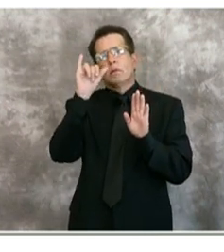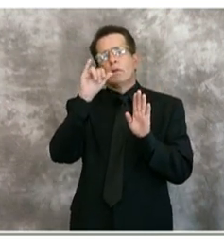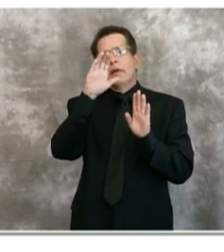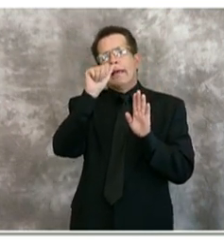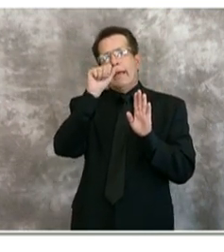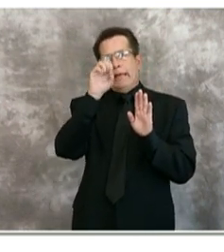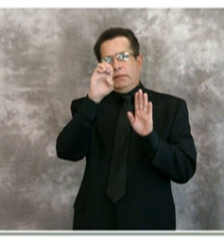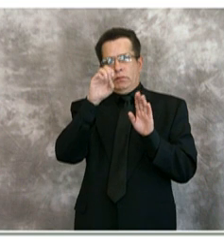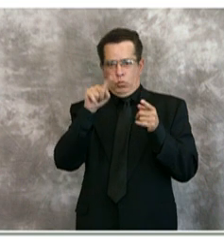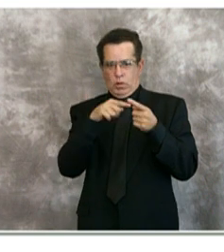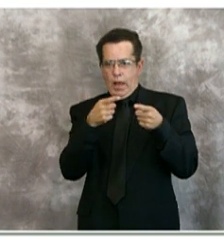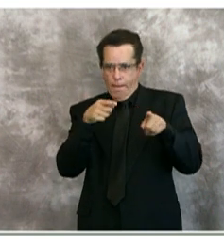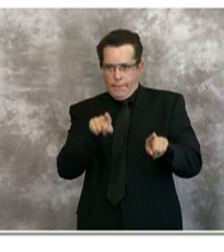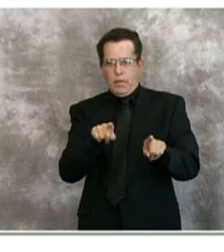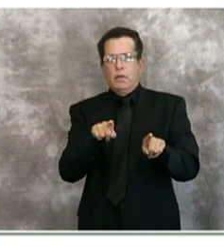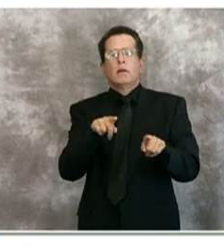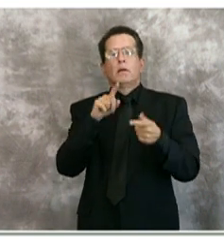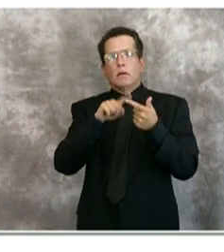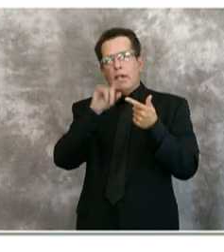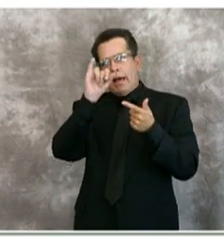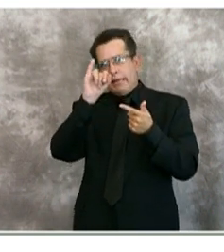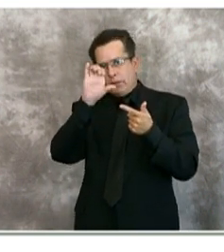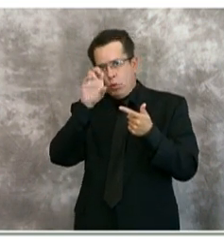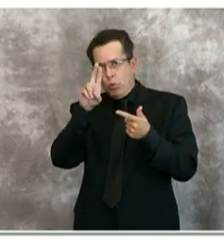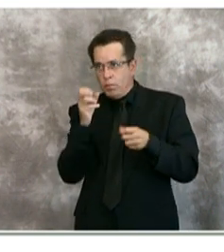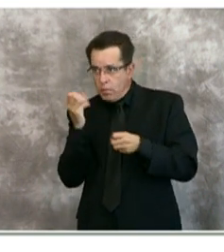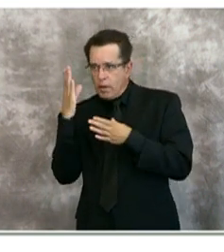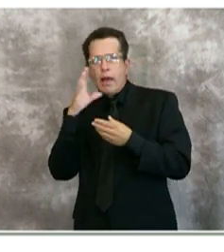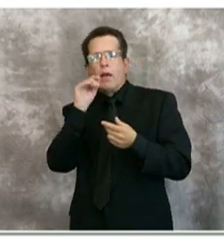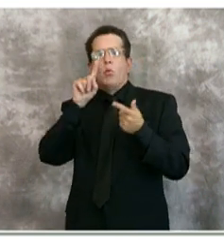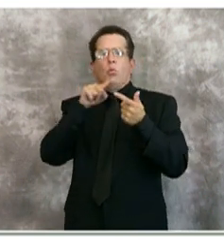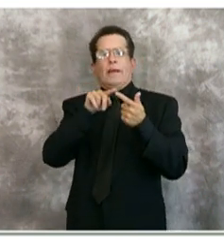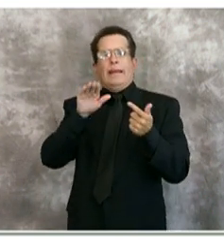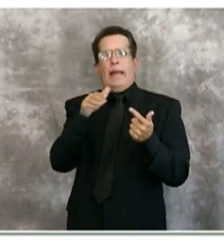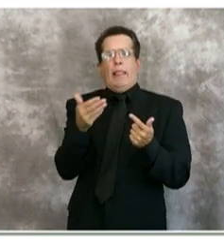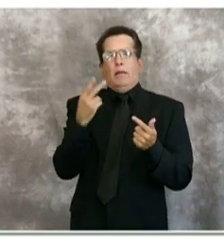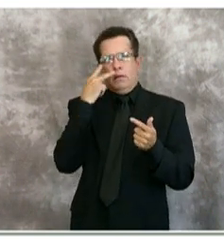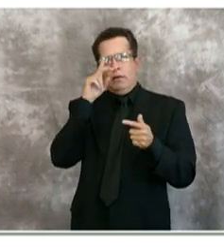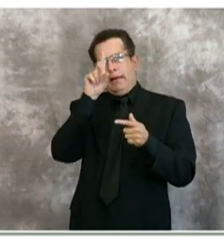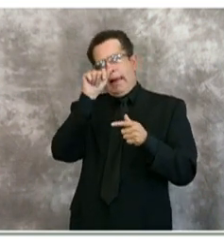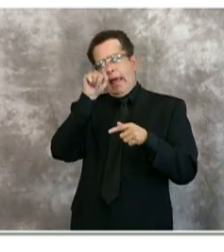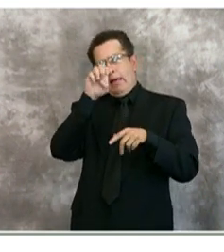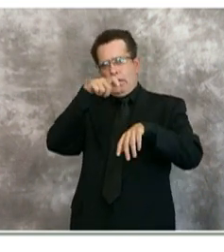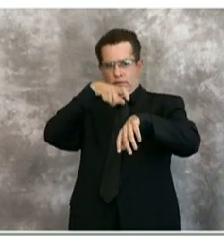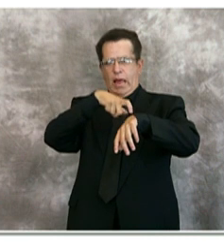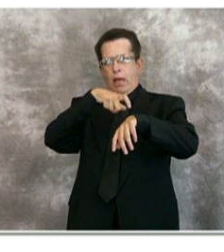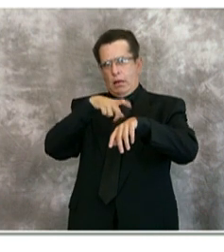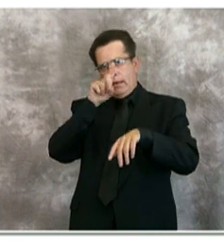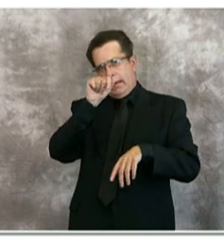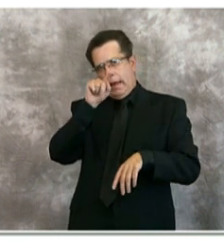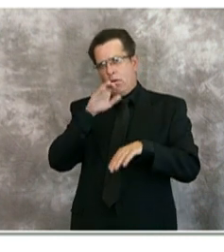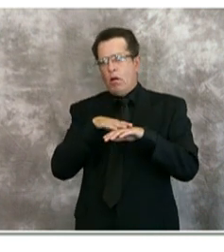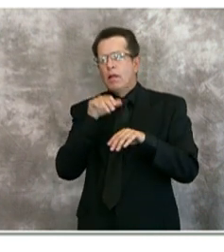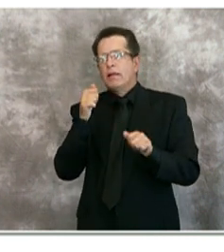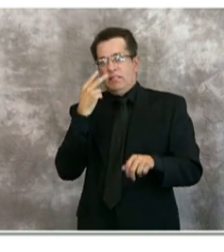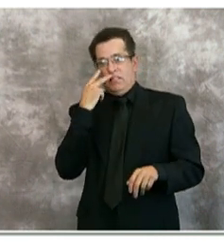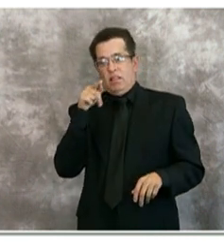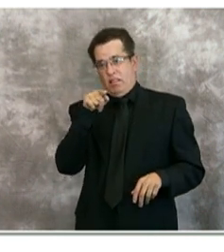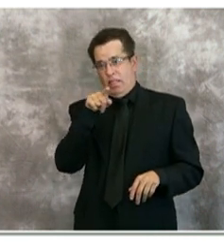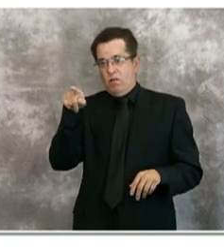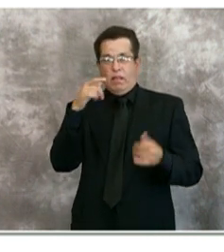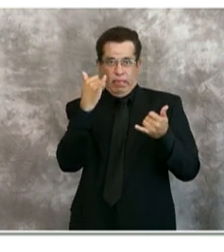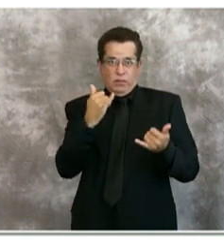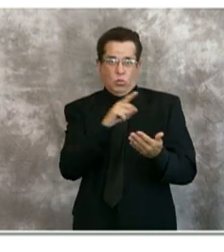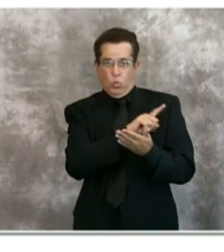cases, hospitalizations, ICUs, and deaths. So here you can see that in this